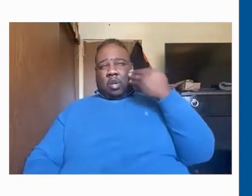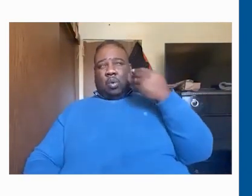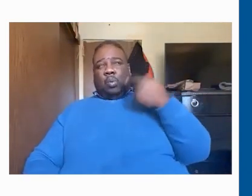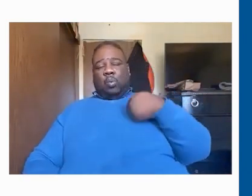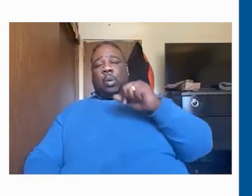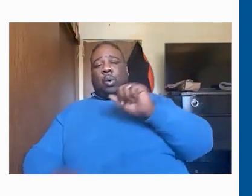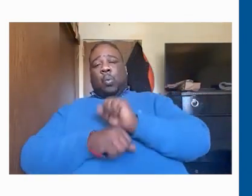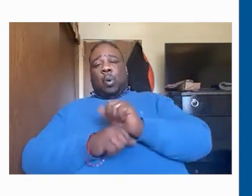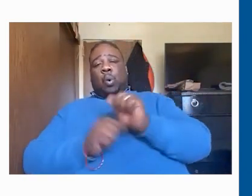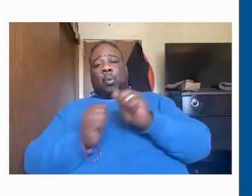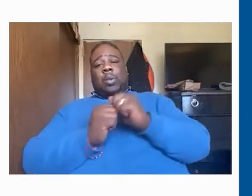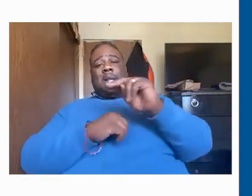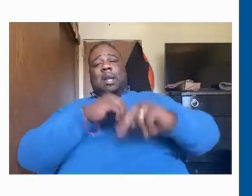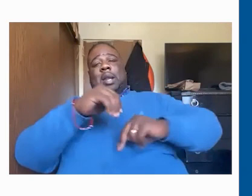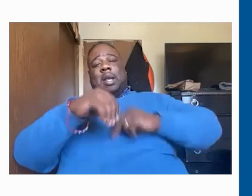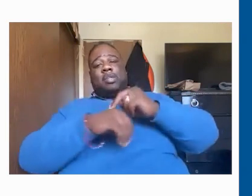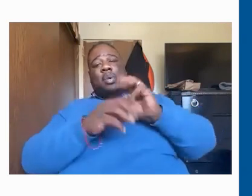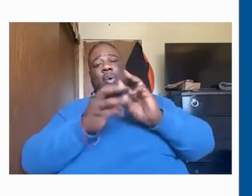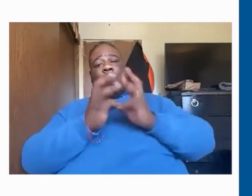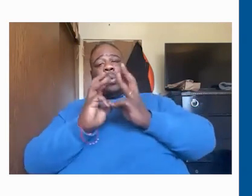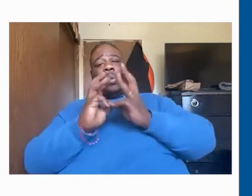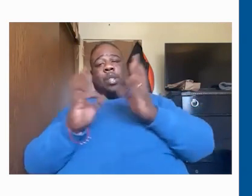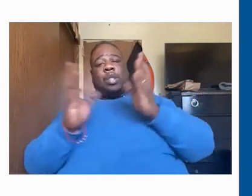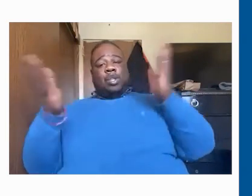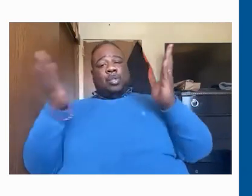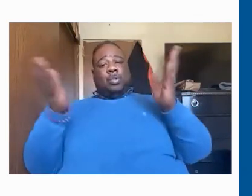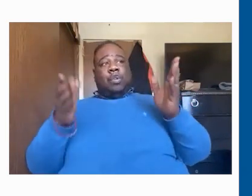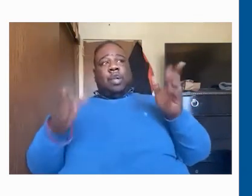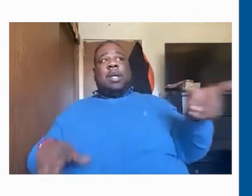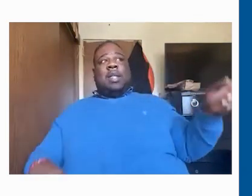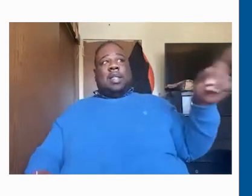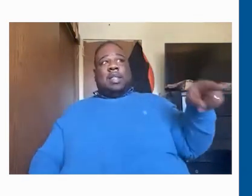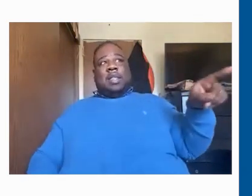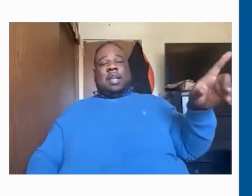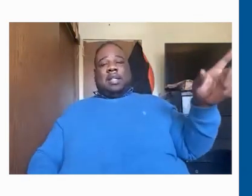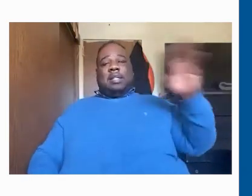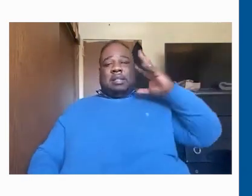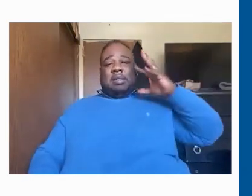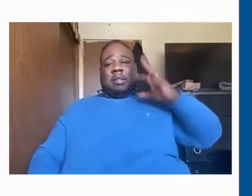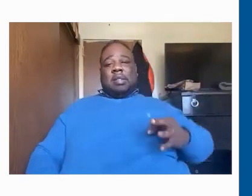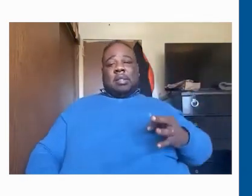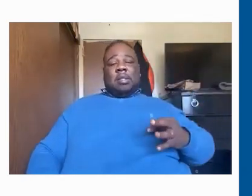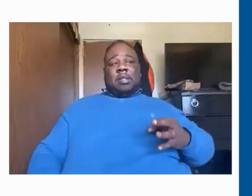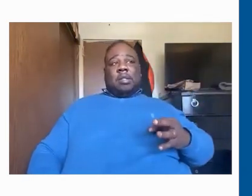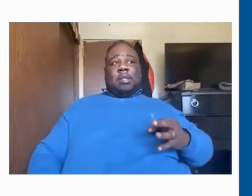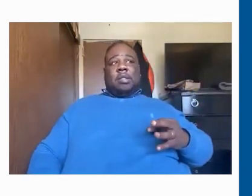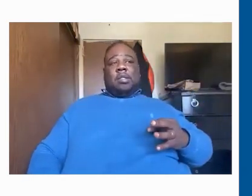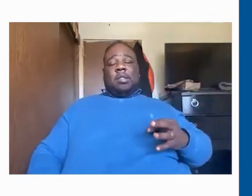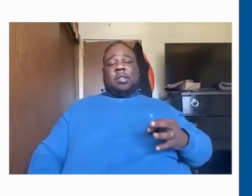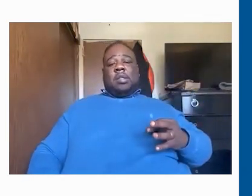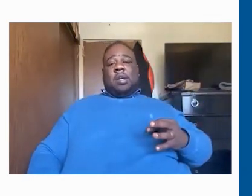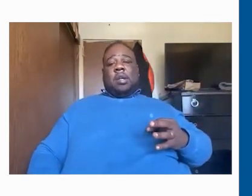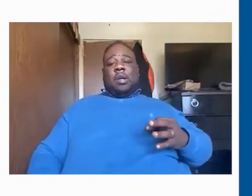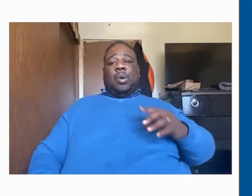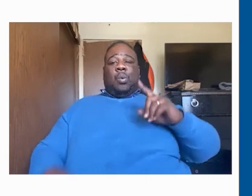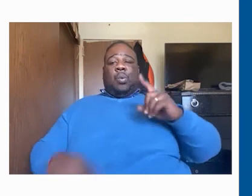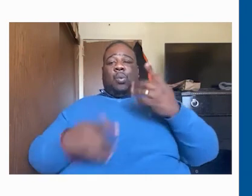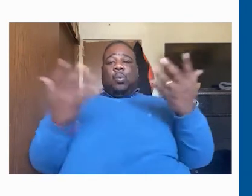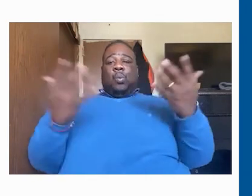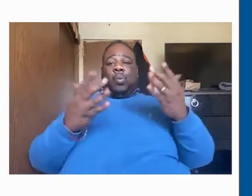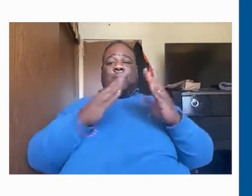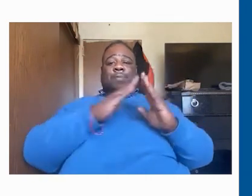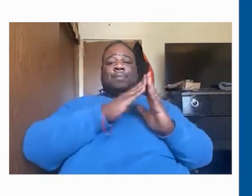Weather Service, they're the ones that I guess would determine that. Again, like we mentioned before, we coordinate with a lot of agencies and organizations.